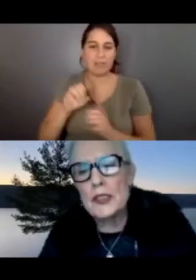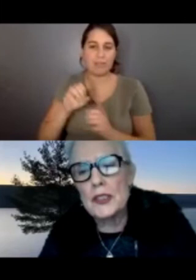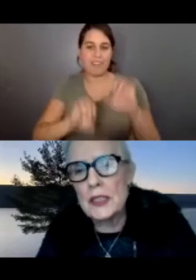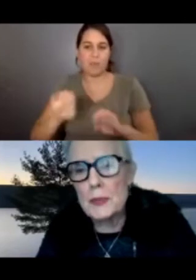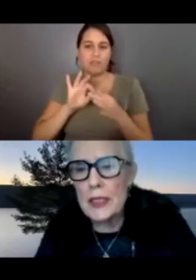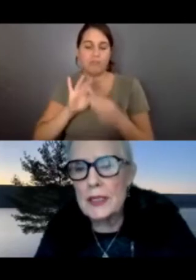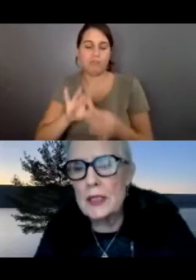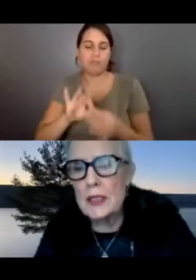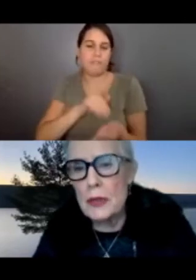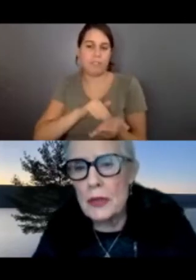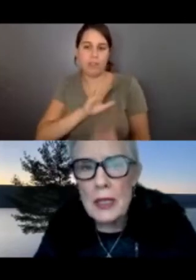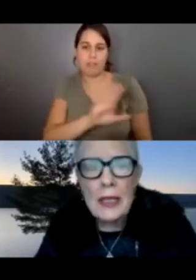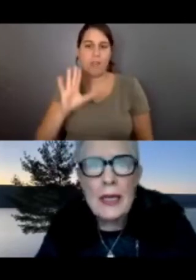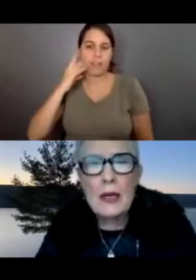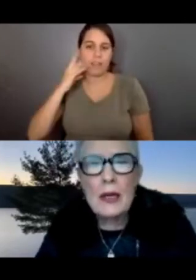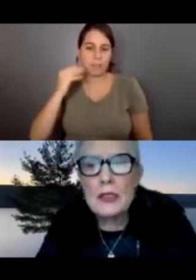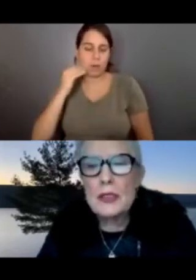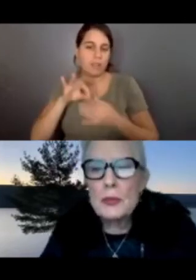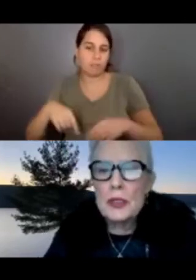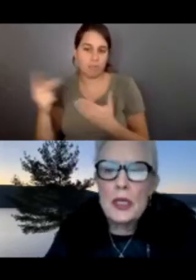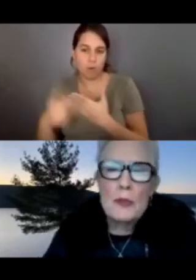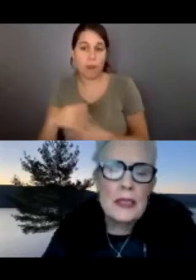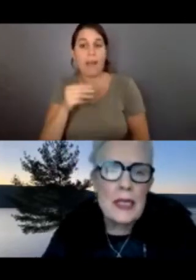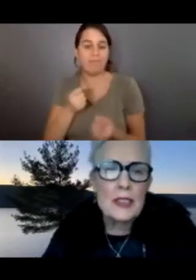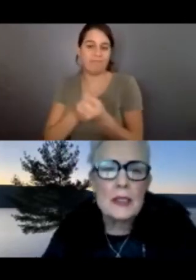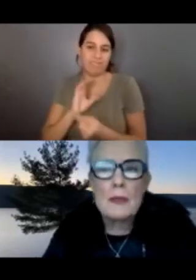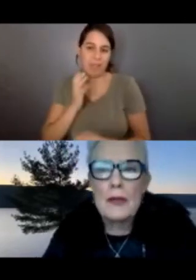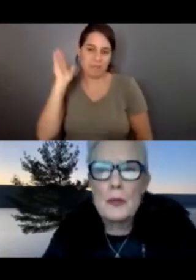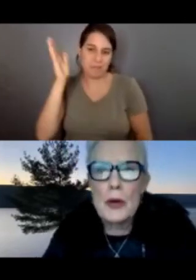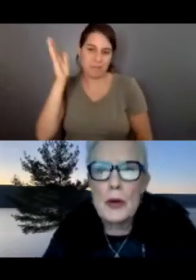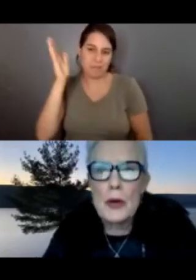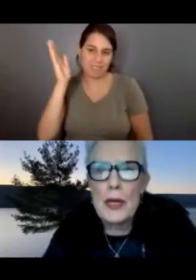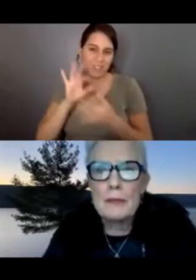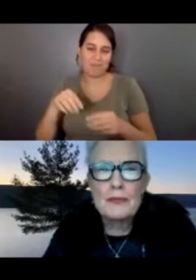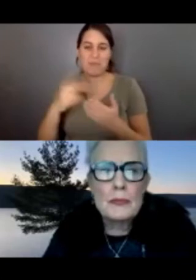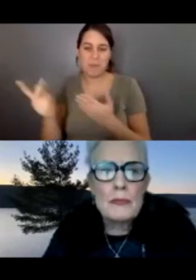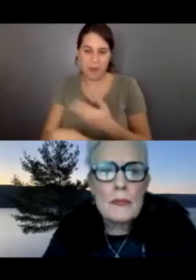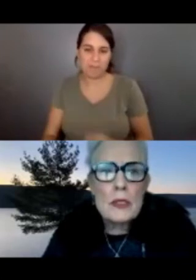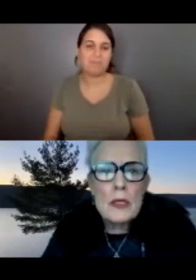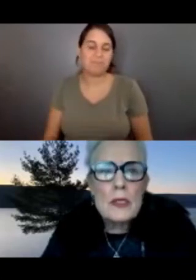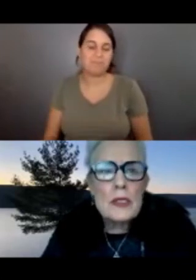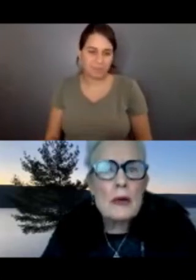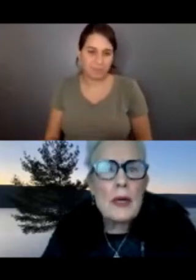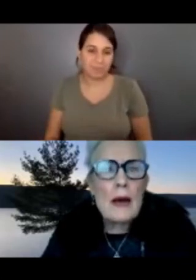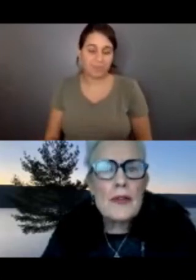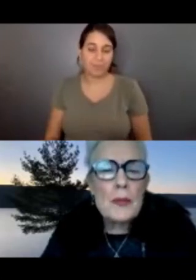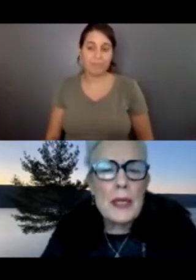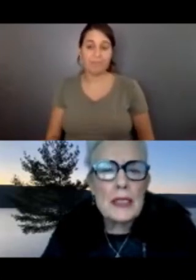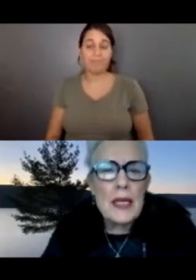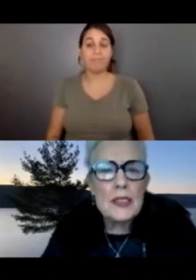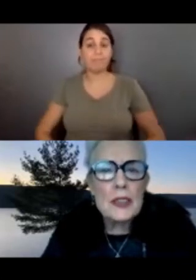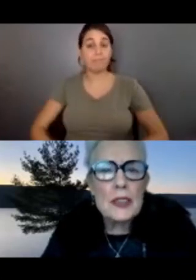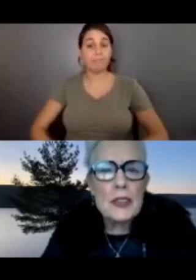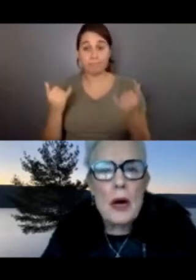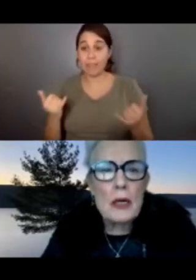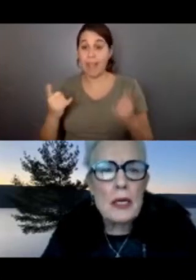physician's experience in the program and also supports our presentations about the program. So after the